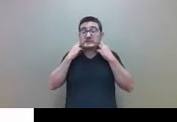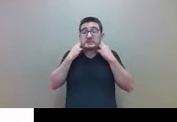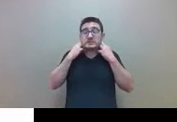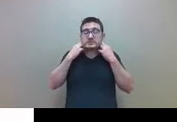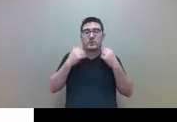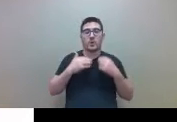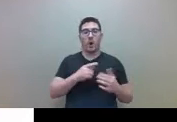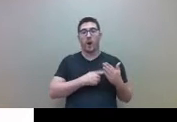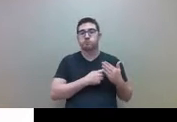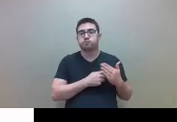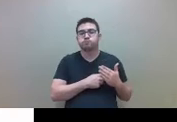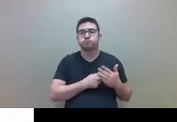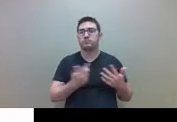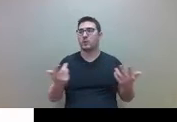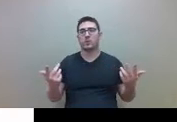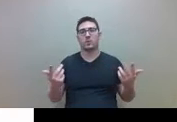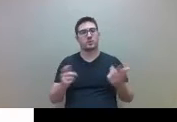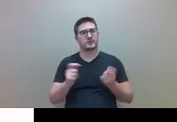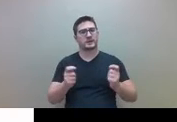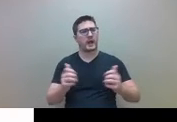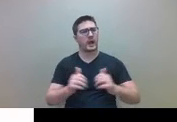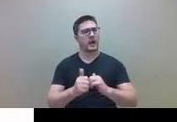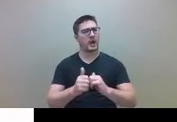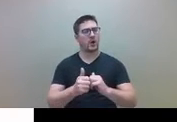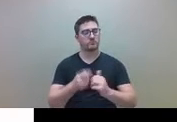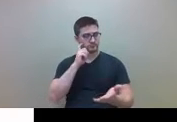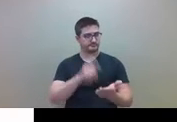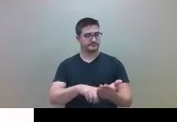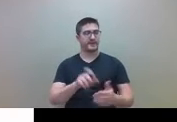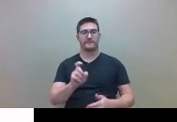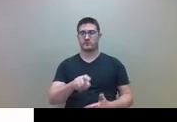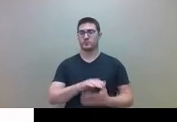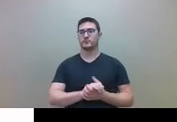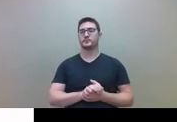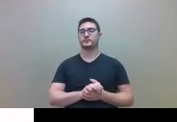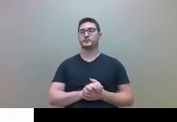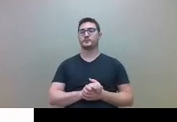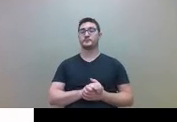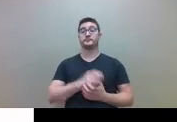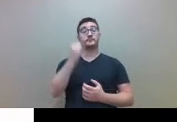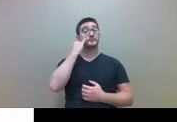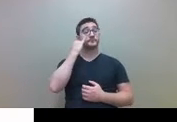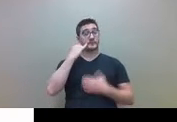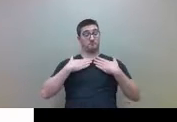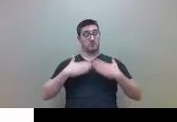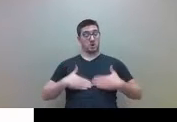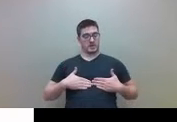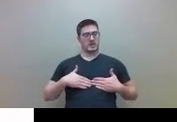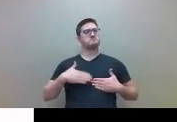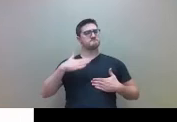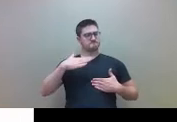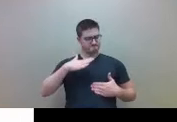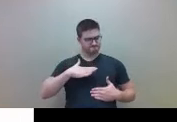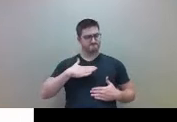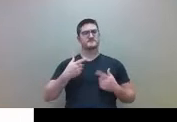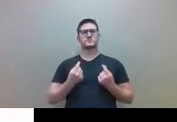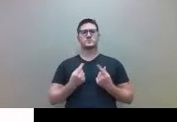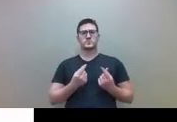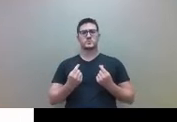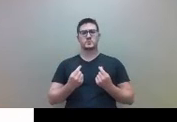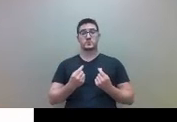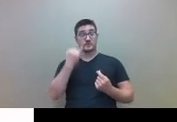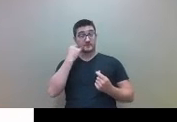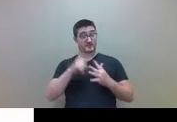it snowballs, okay? And having that awareness really creates a space for self-compassion